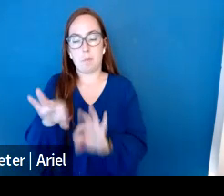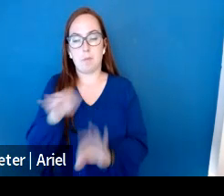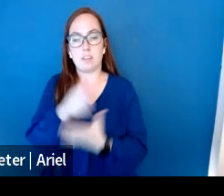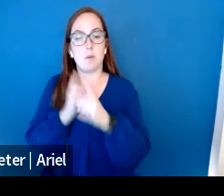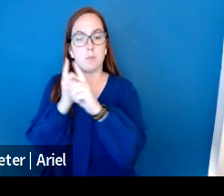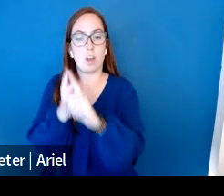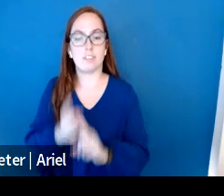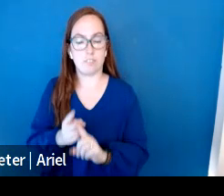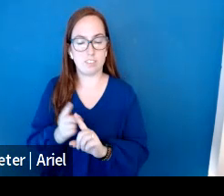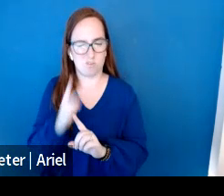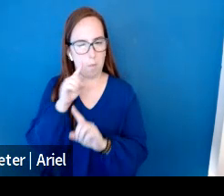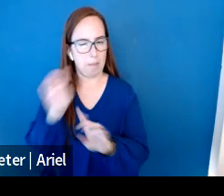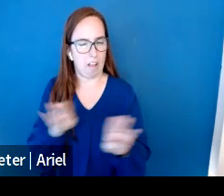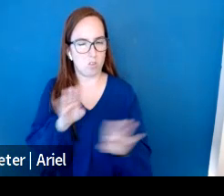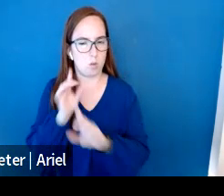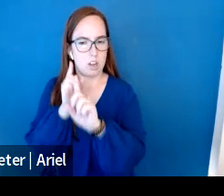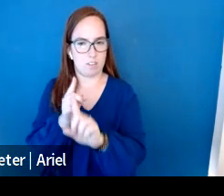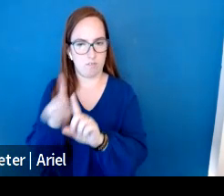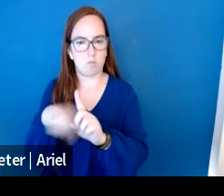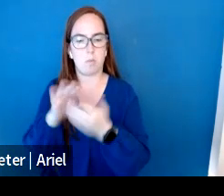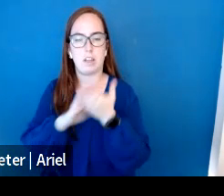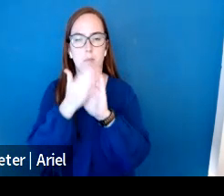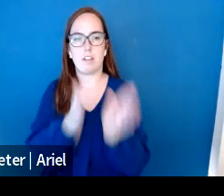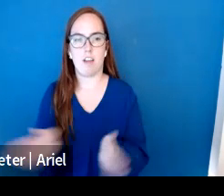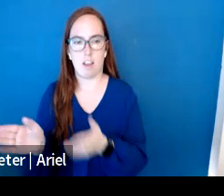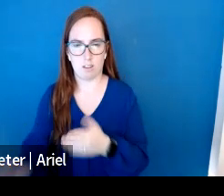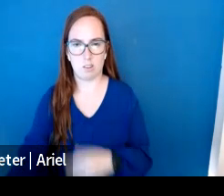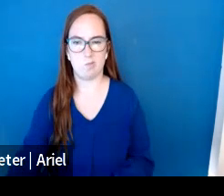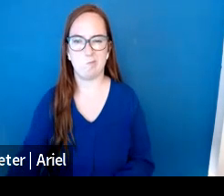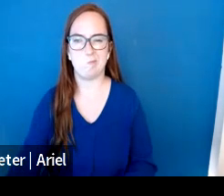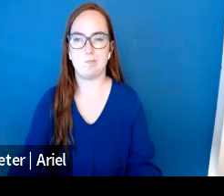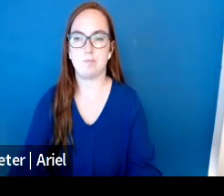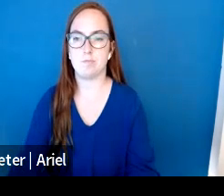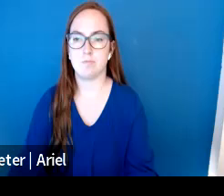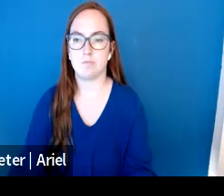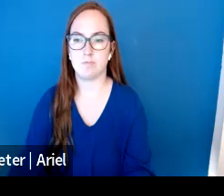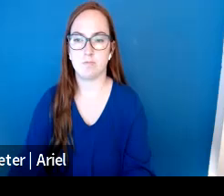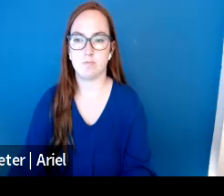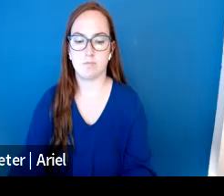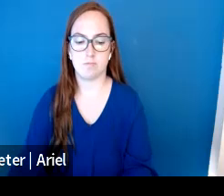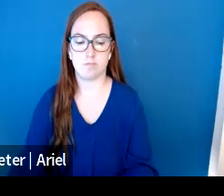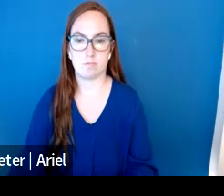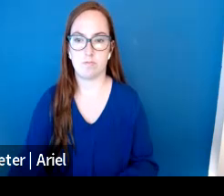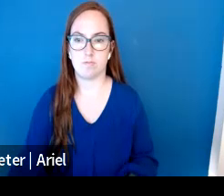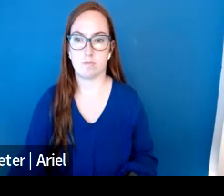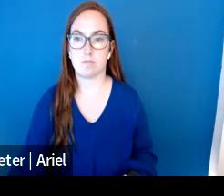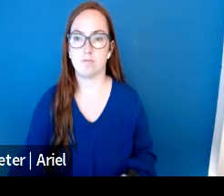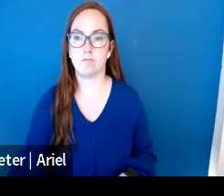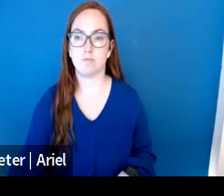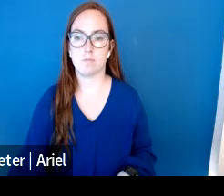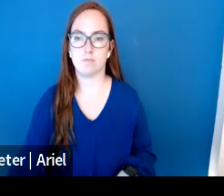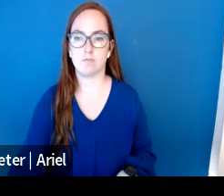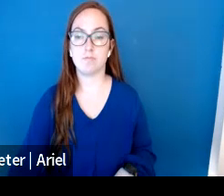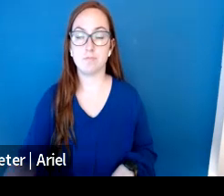behavioral objectives that we can put into a plan. Now, in the selection process, we also want to select